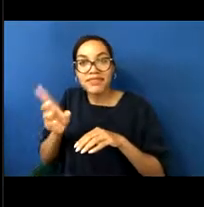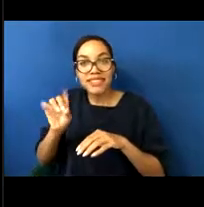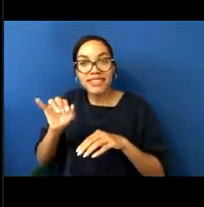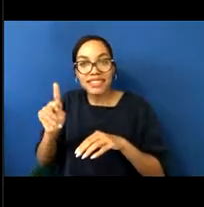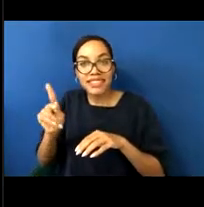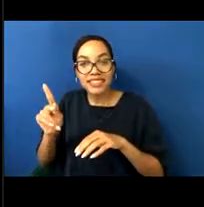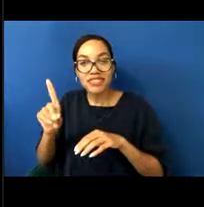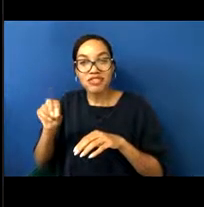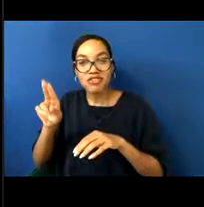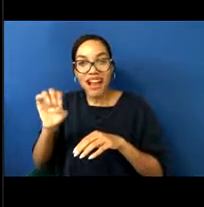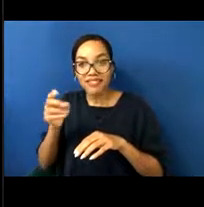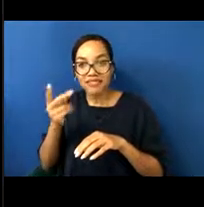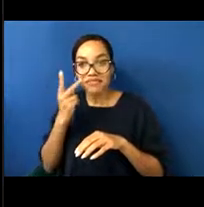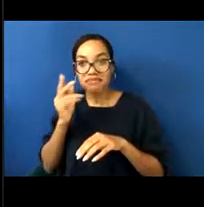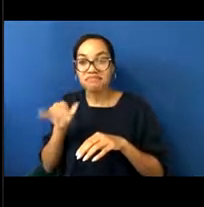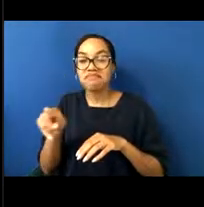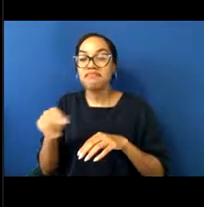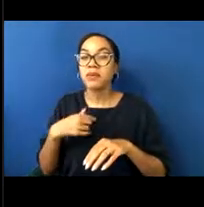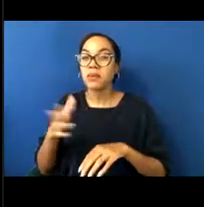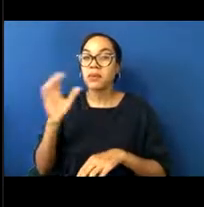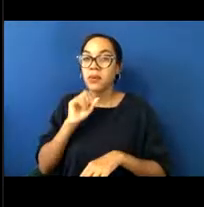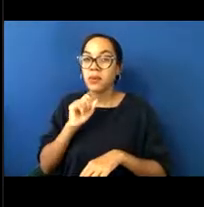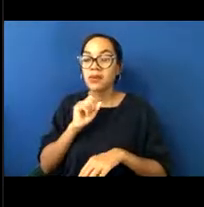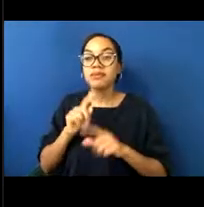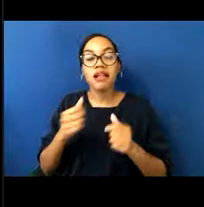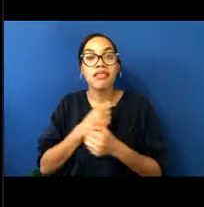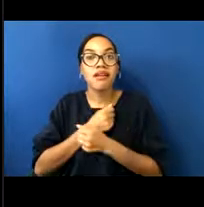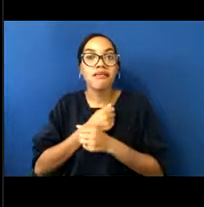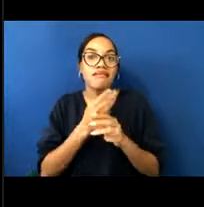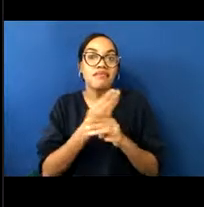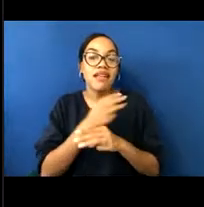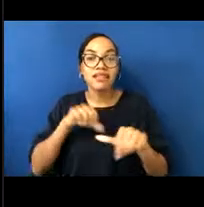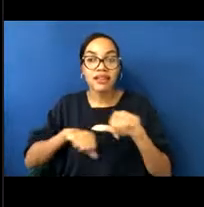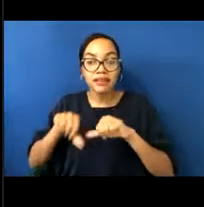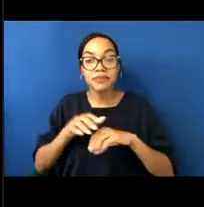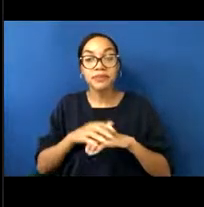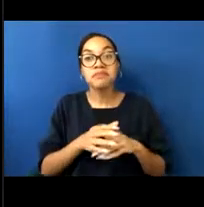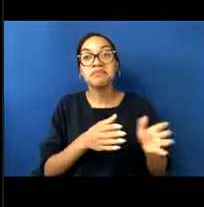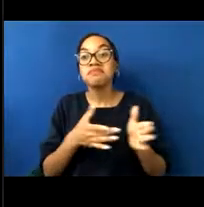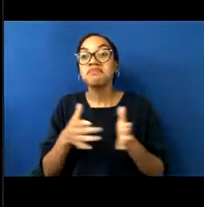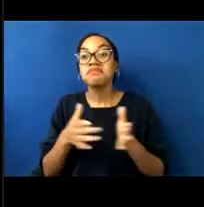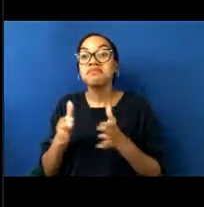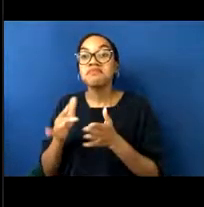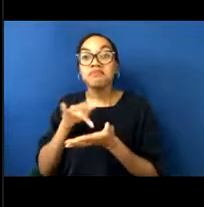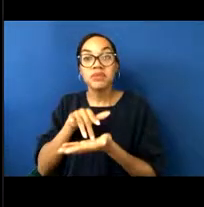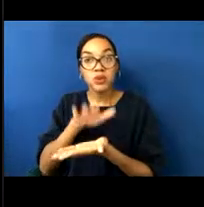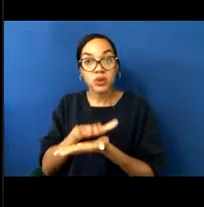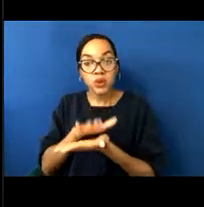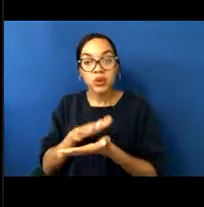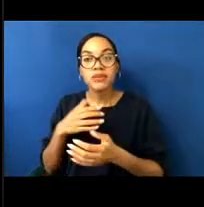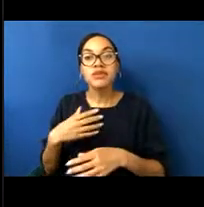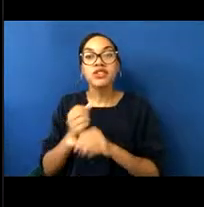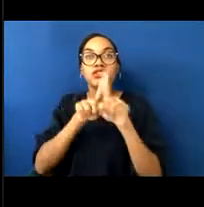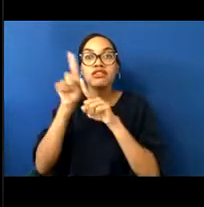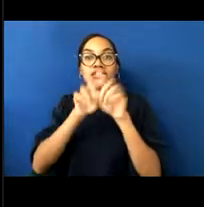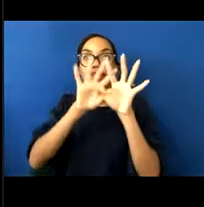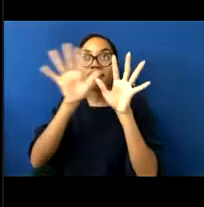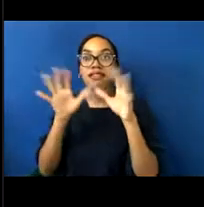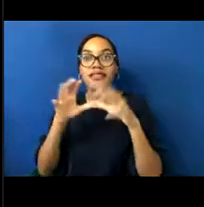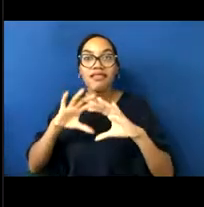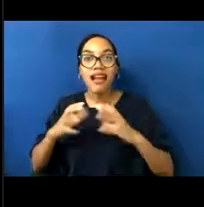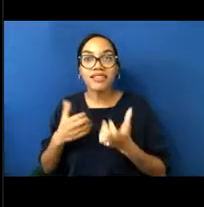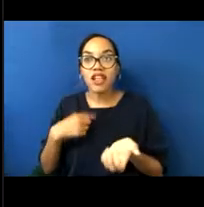young age. And then in middle school, I took an astronomy class, and I thought I wanted to be an astronomer until I got to high school. And I took a marine